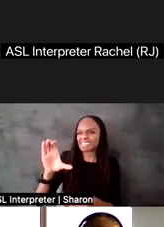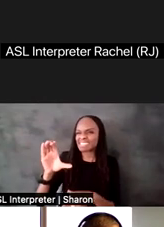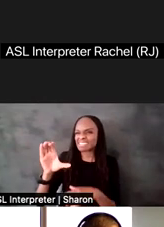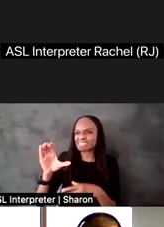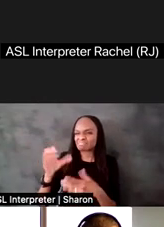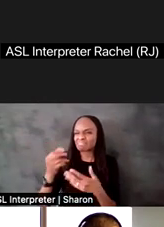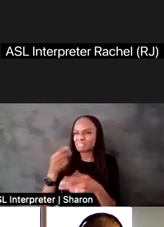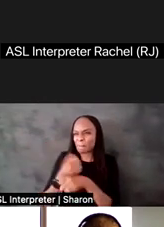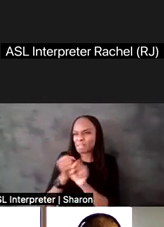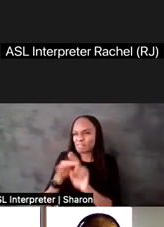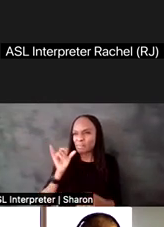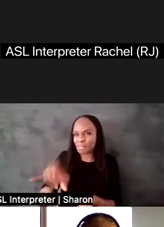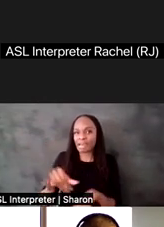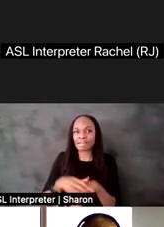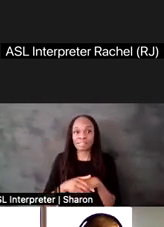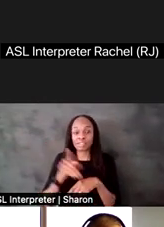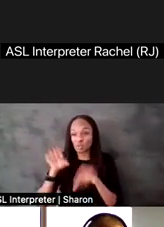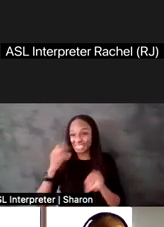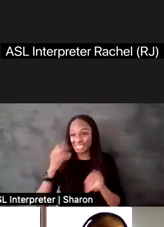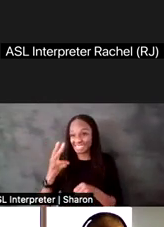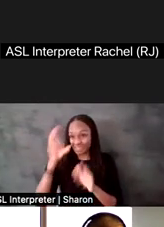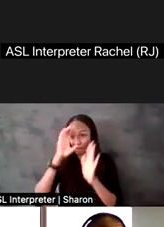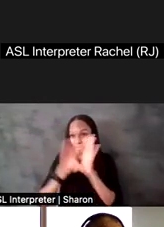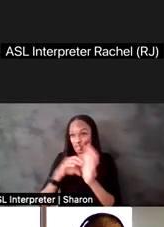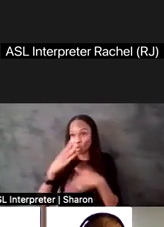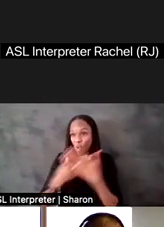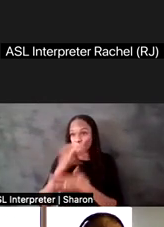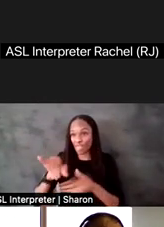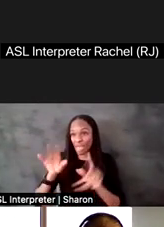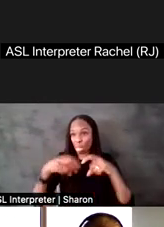there of all the things that flew out in a recent earthquake. Next slide.